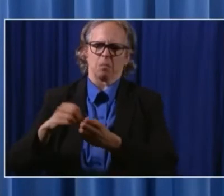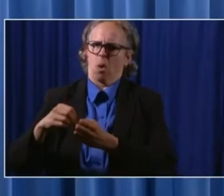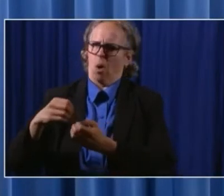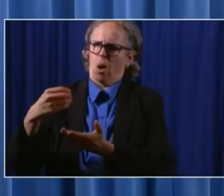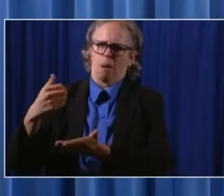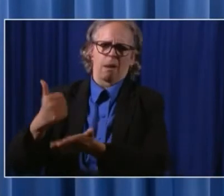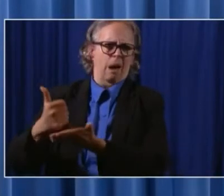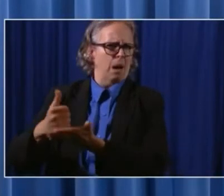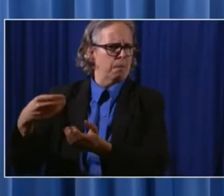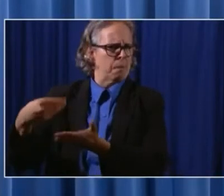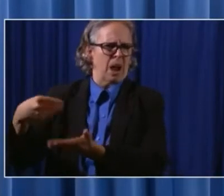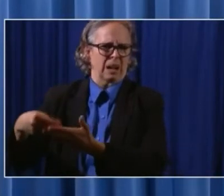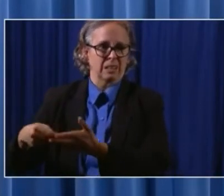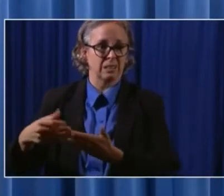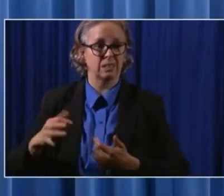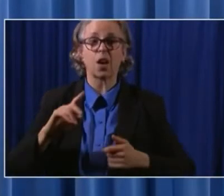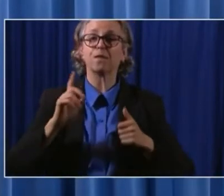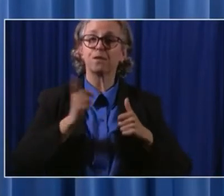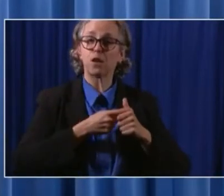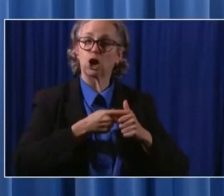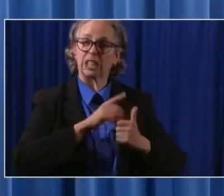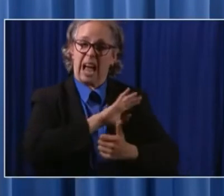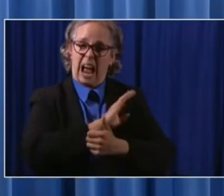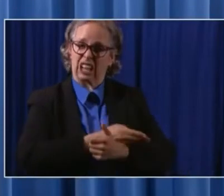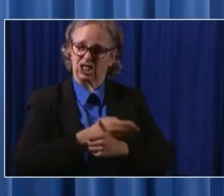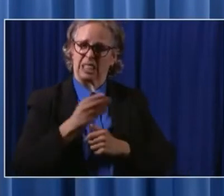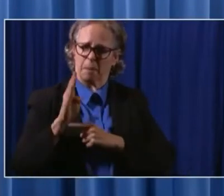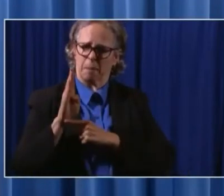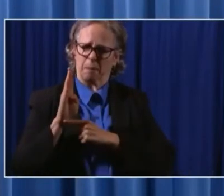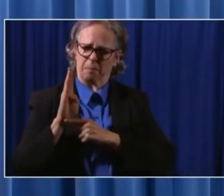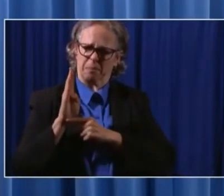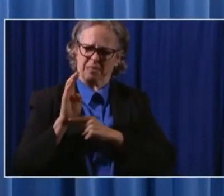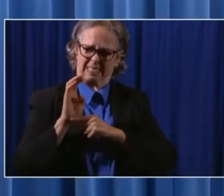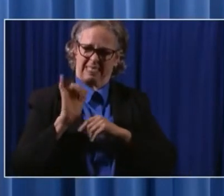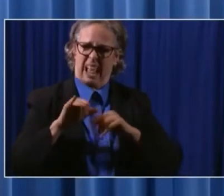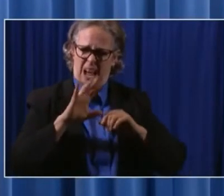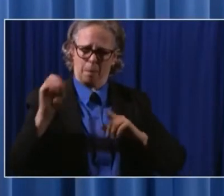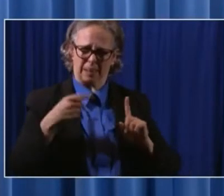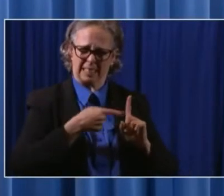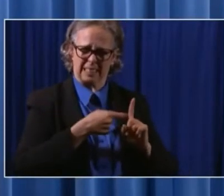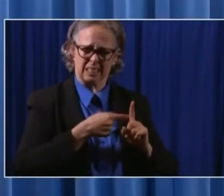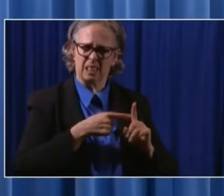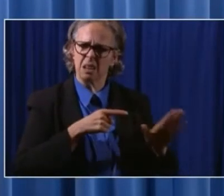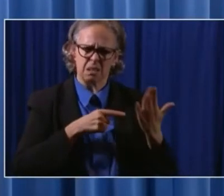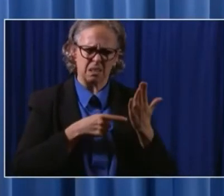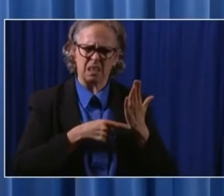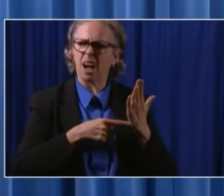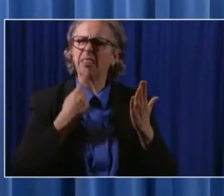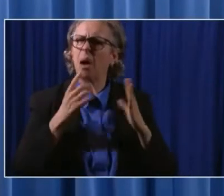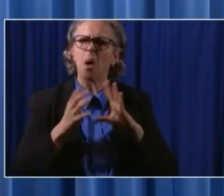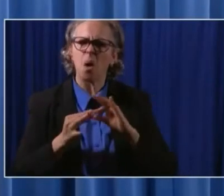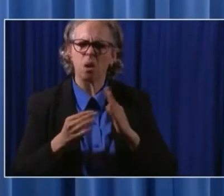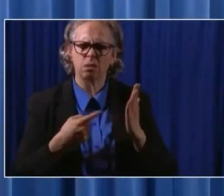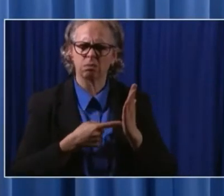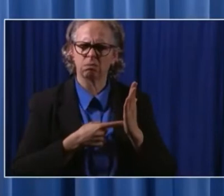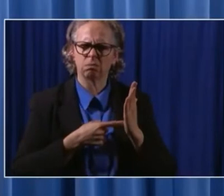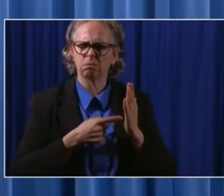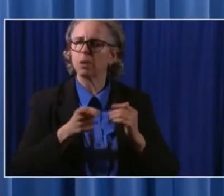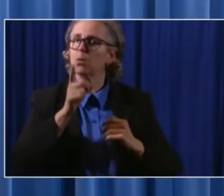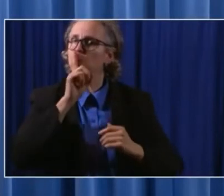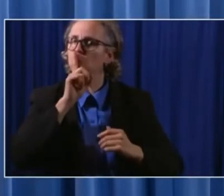Energy, look, they're not even named in the indictment, or in the, wasn't an indictment, but not named in the